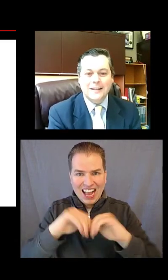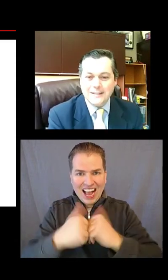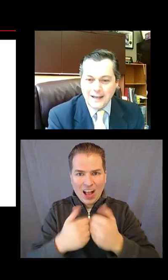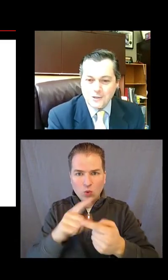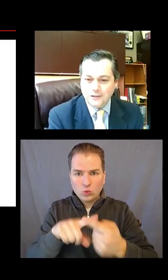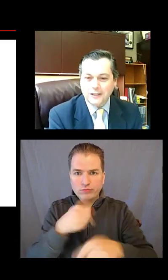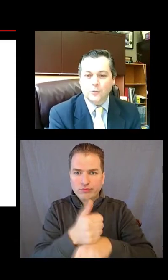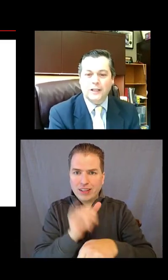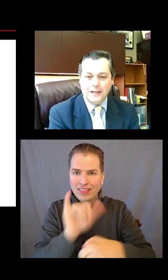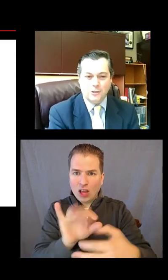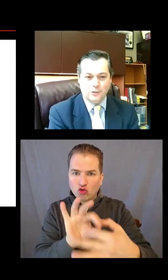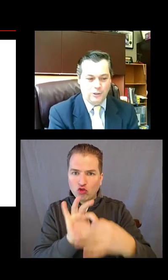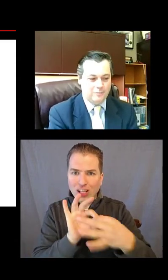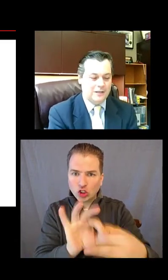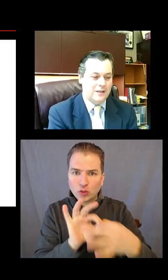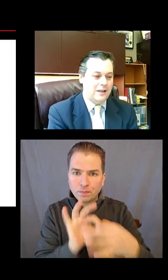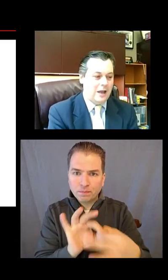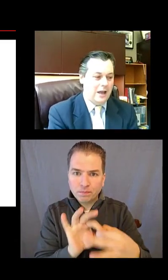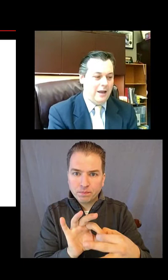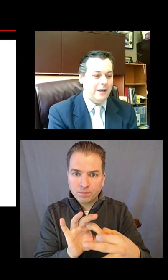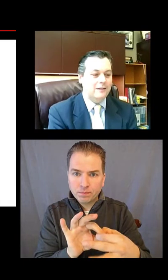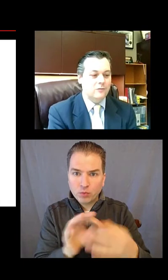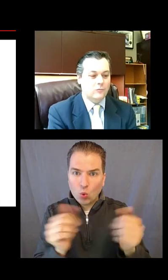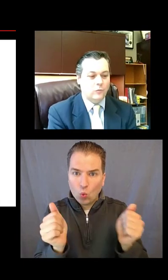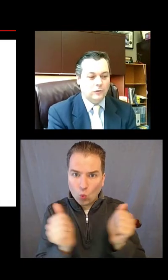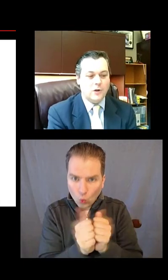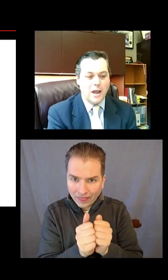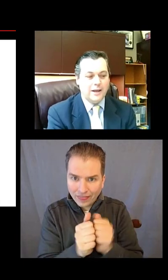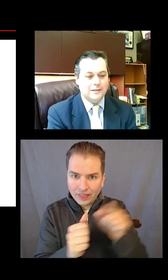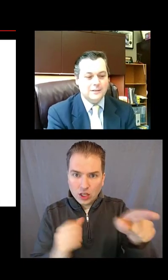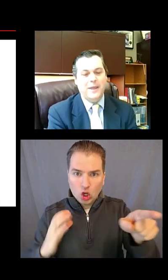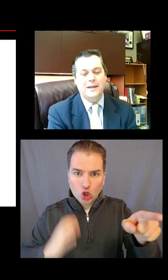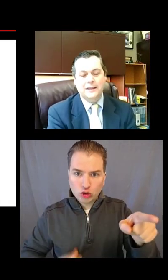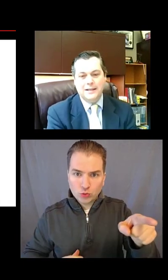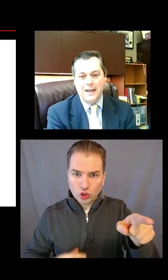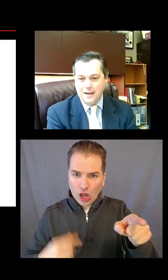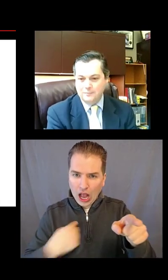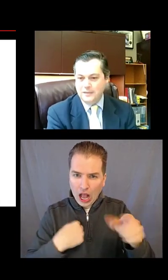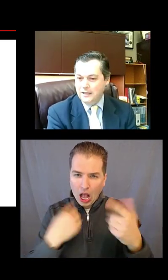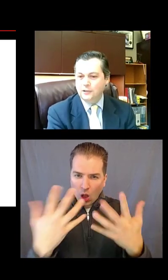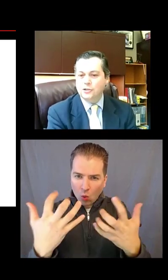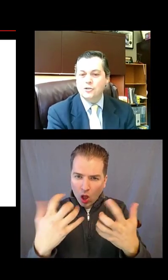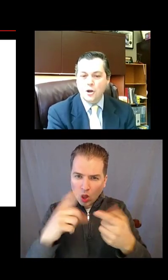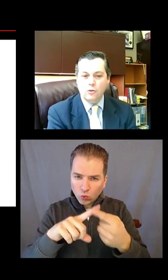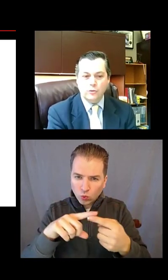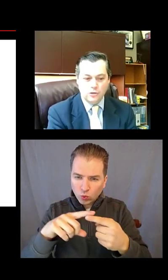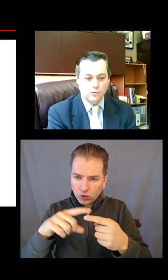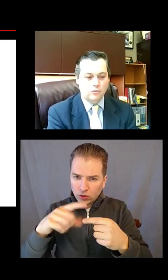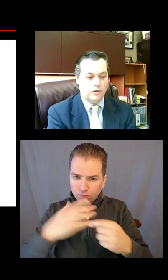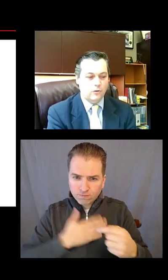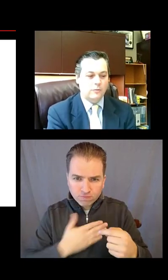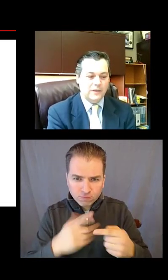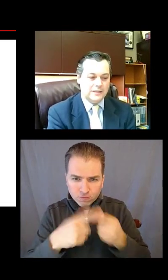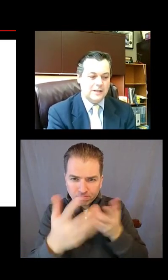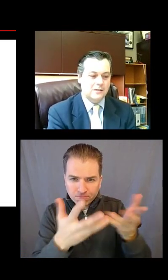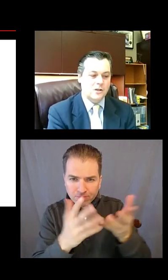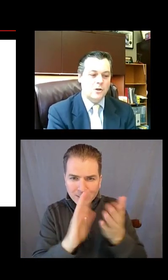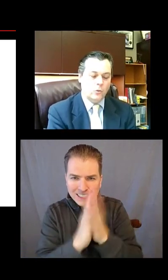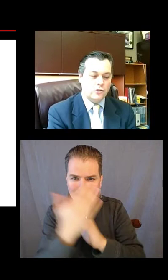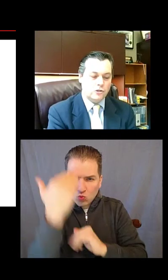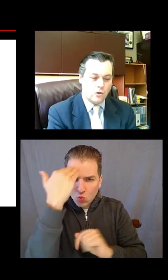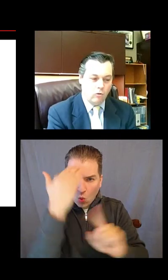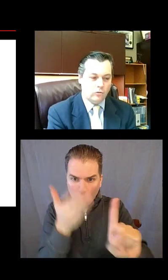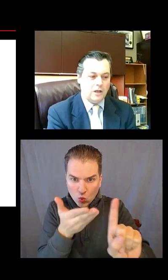sell is actually a relationship. I will try to spend the time getting to know you, your